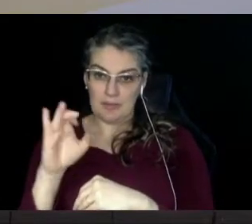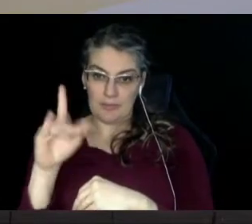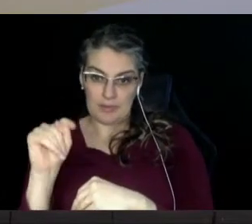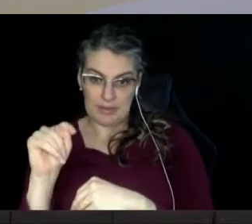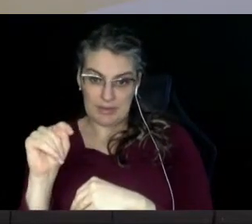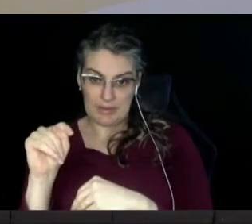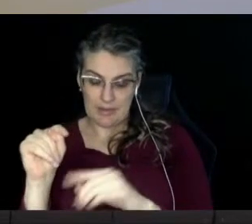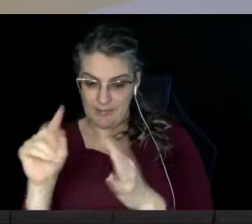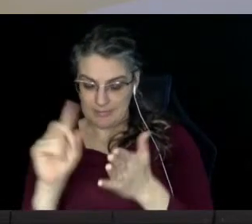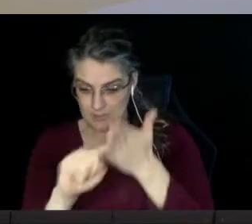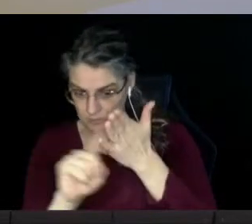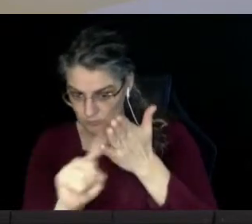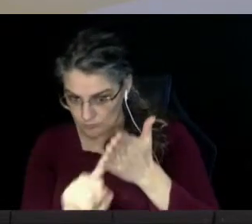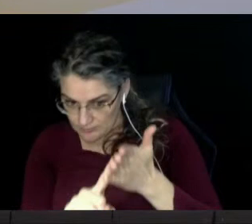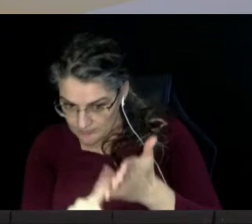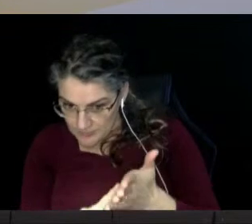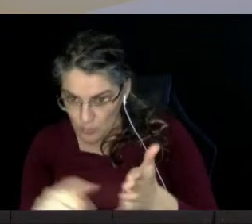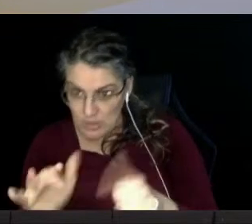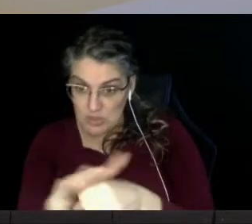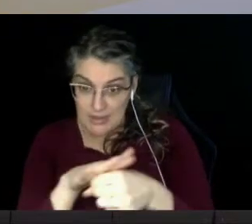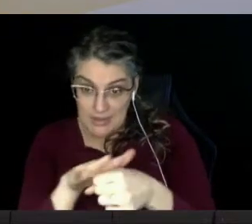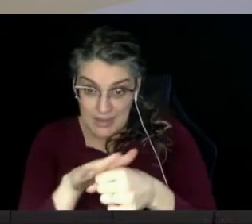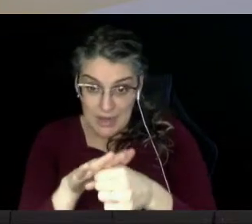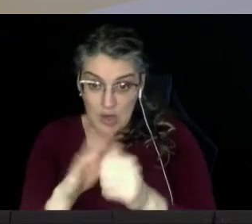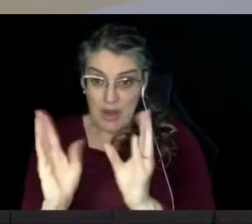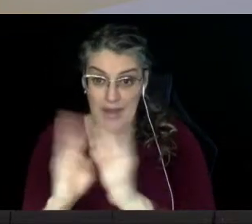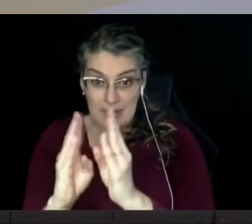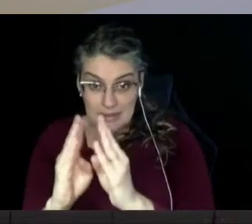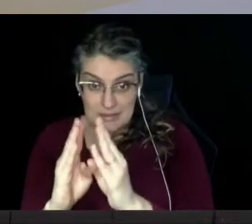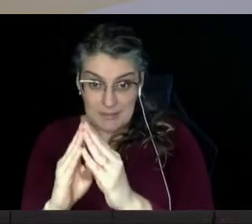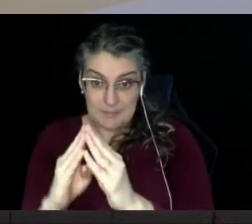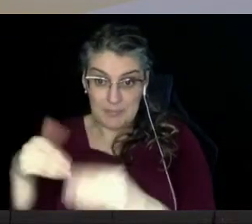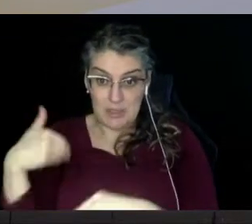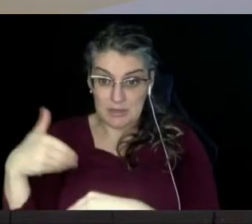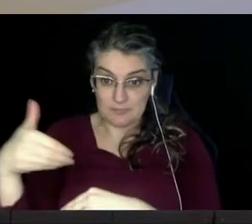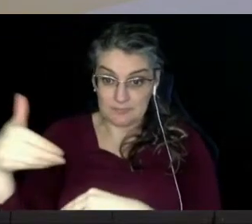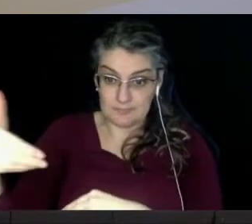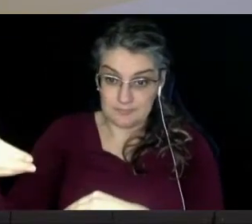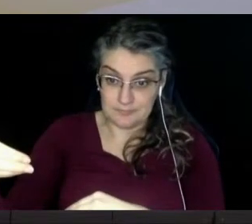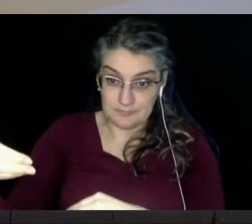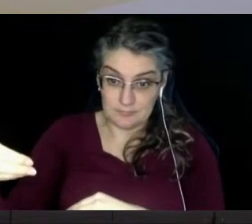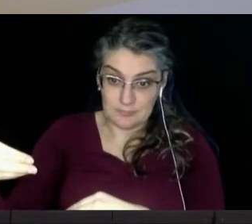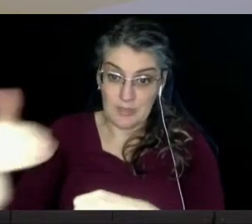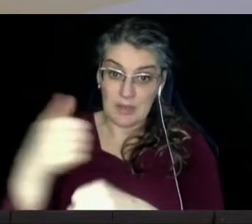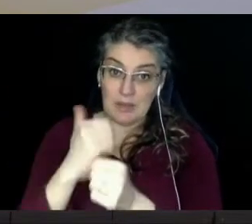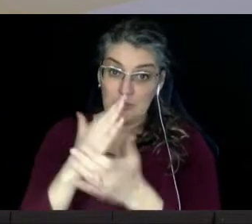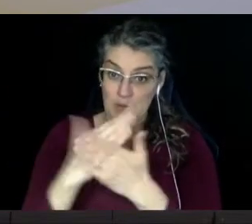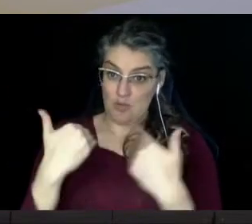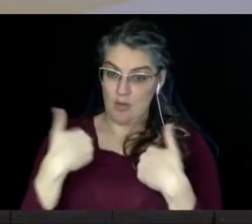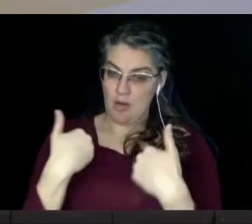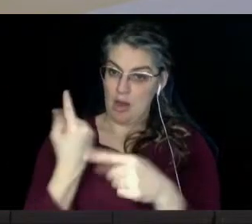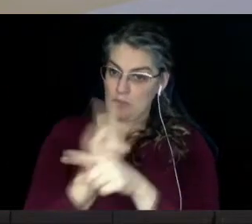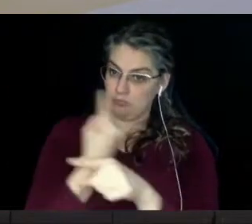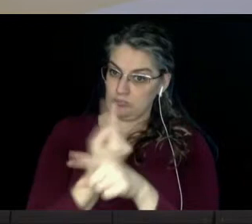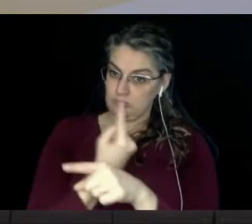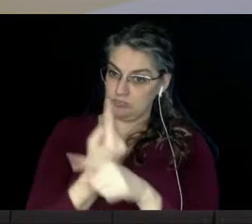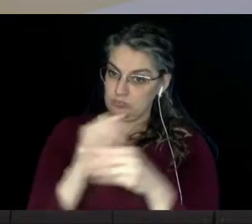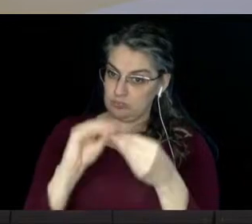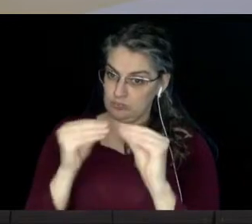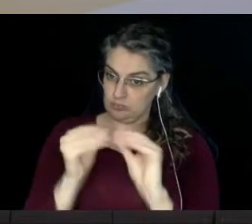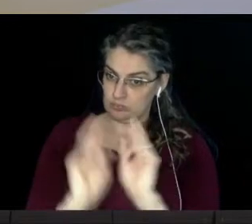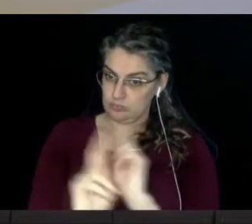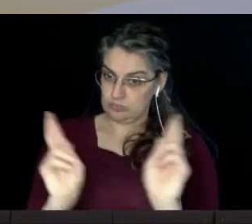the region are meeting and making sure that they have an up-to-date report to us by next